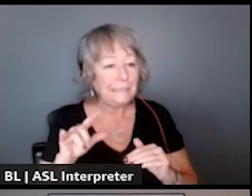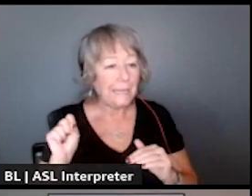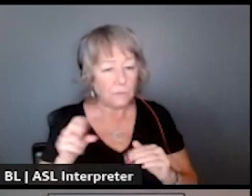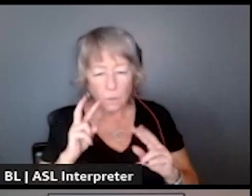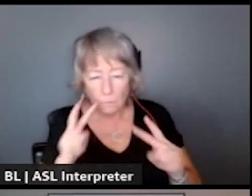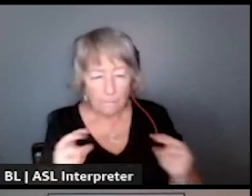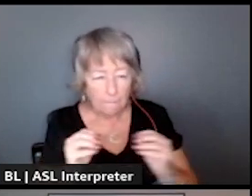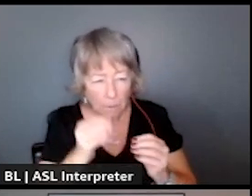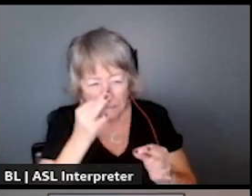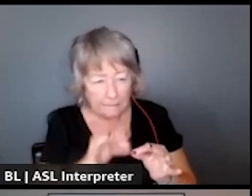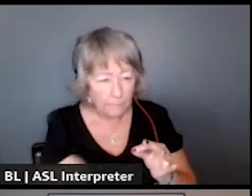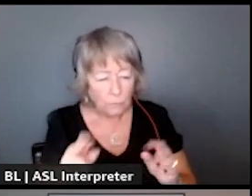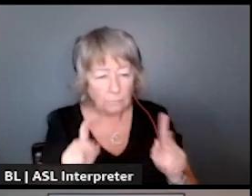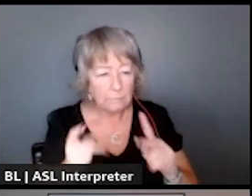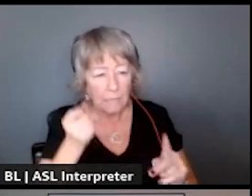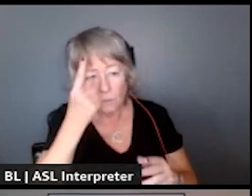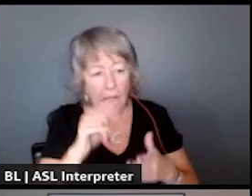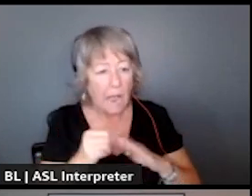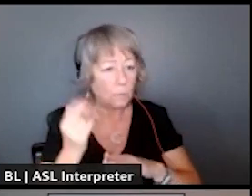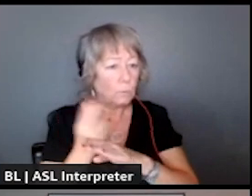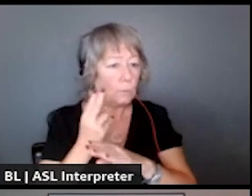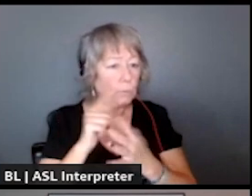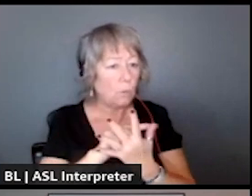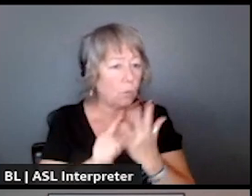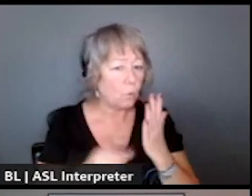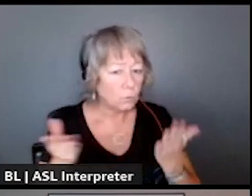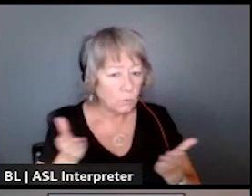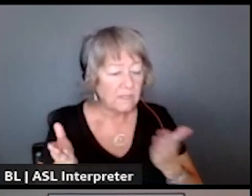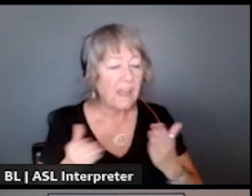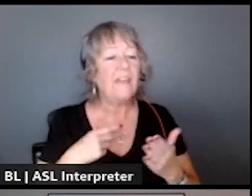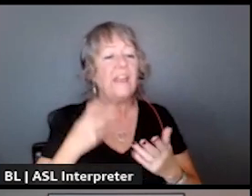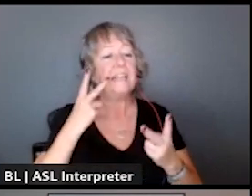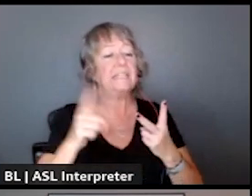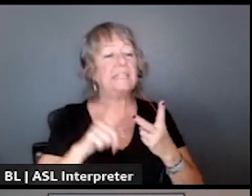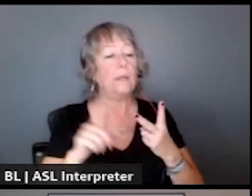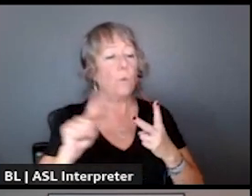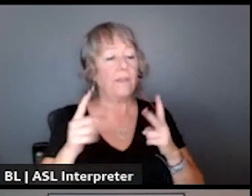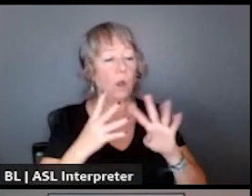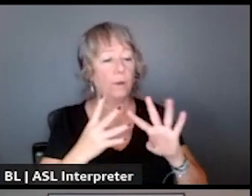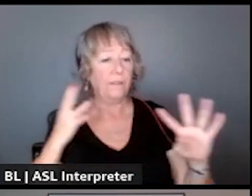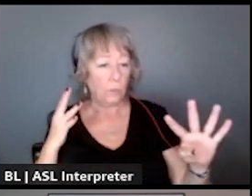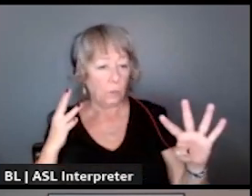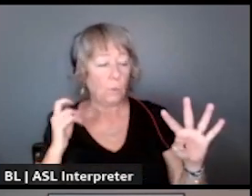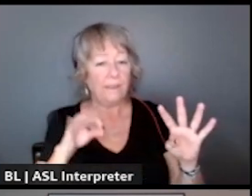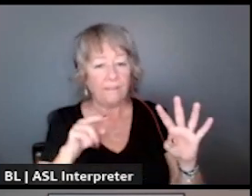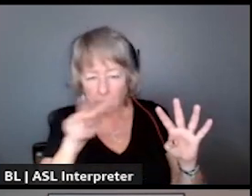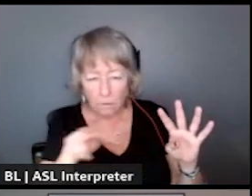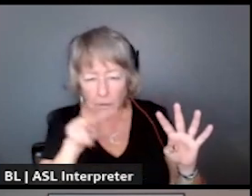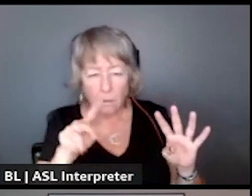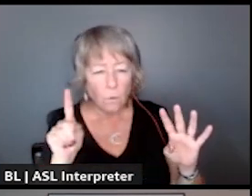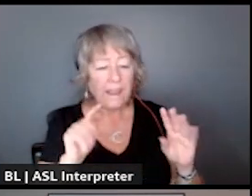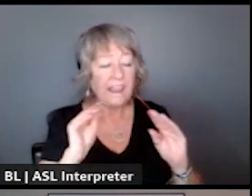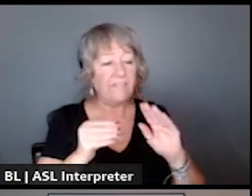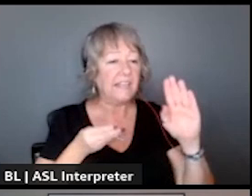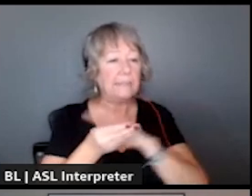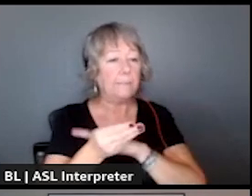I'm wondering where to check. Just go to the Braket product page. Mm-hmm. It's on